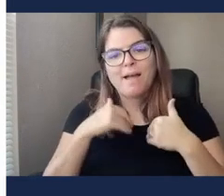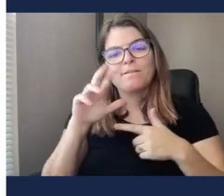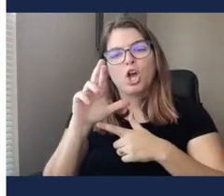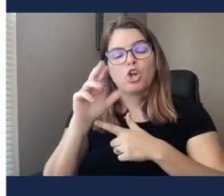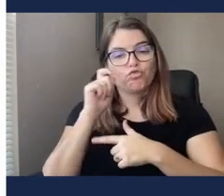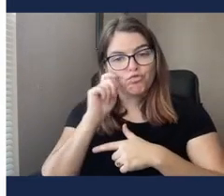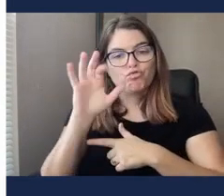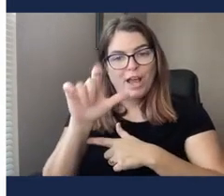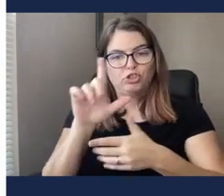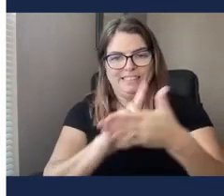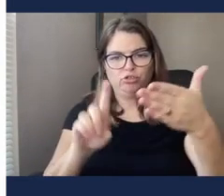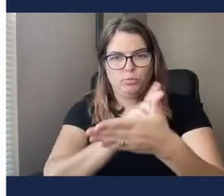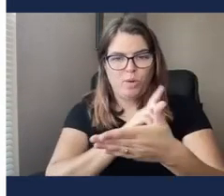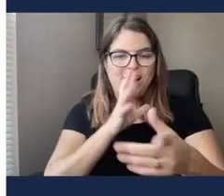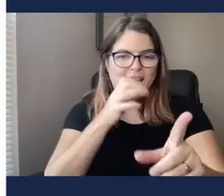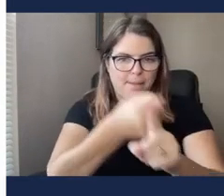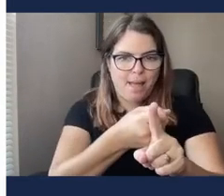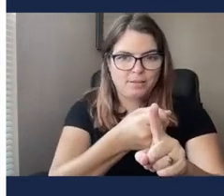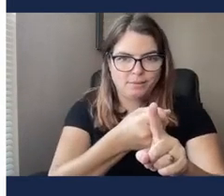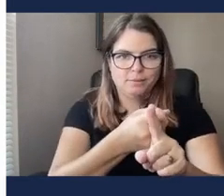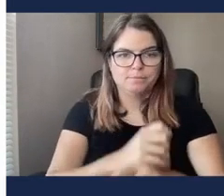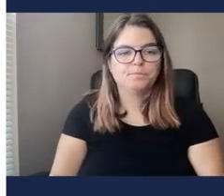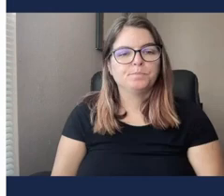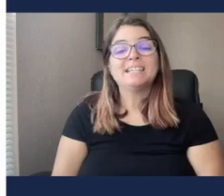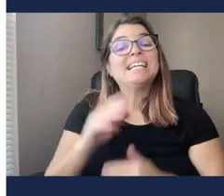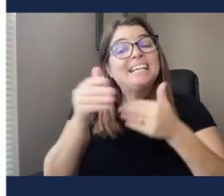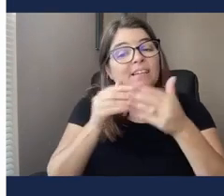impact of this law, even though it is facially neutral.